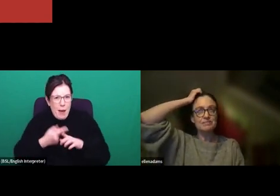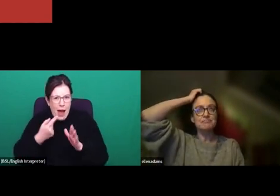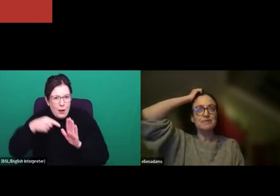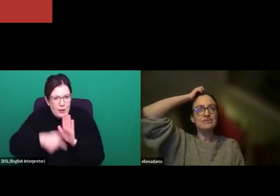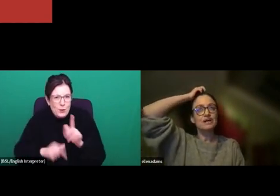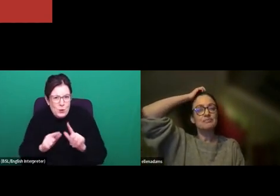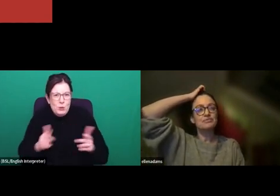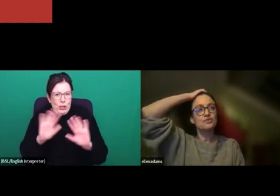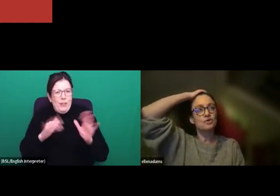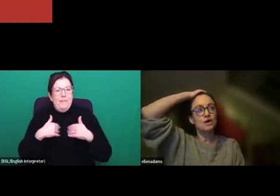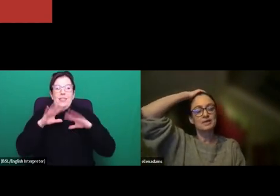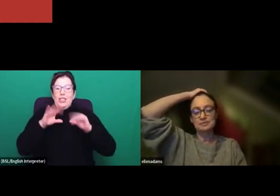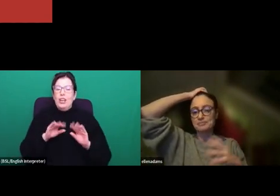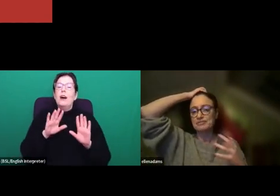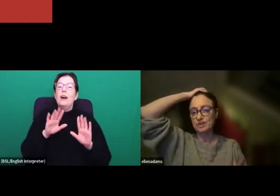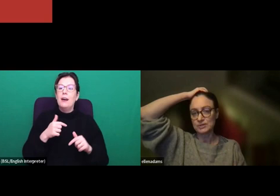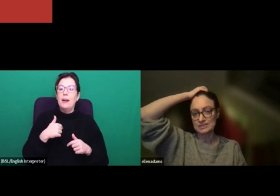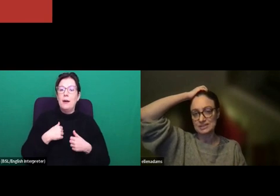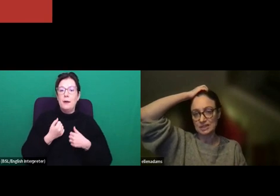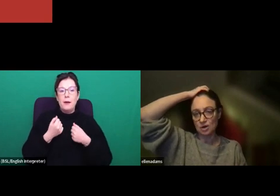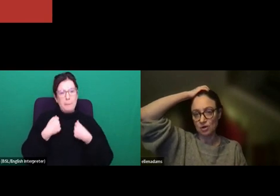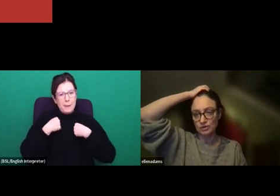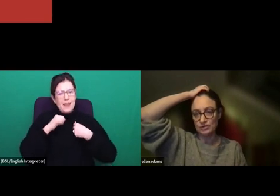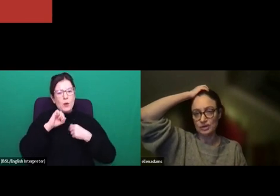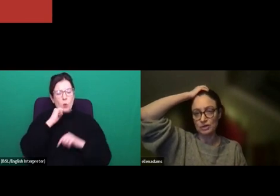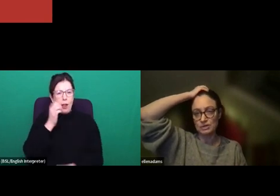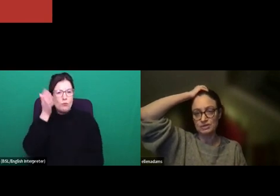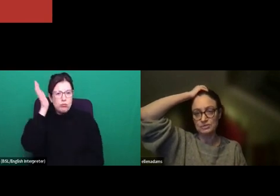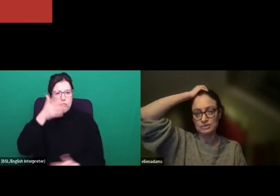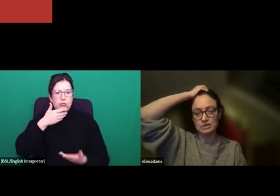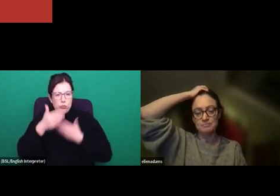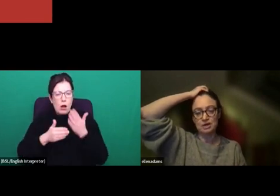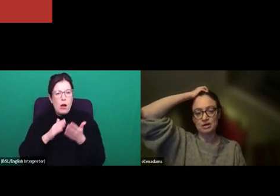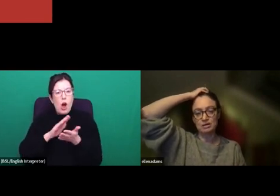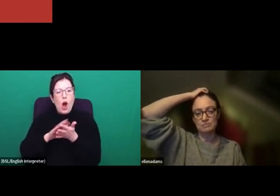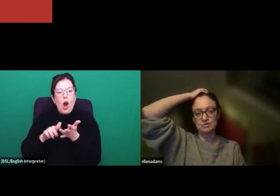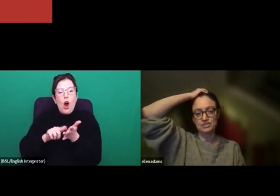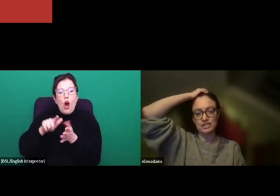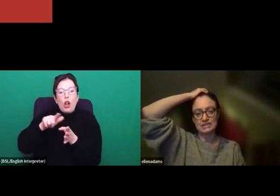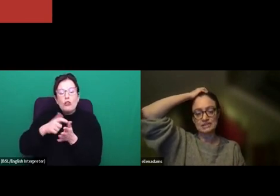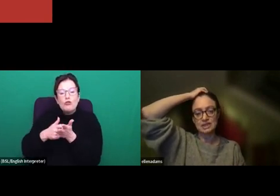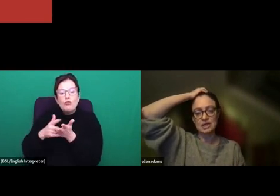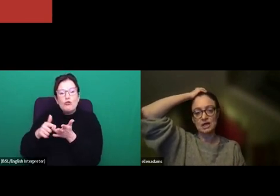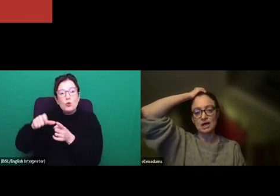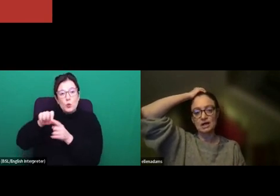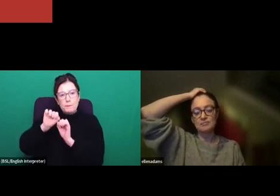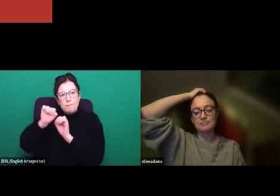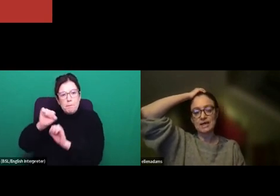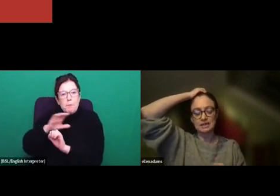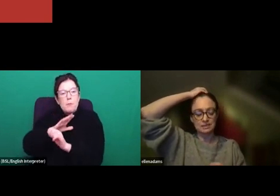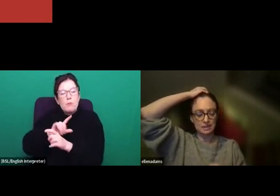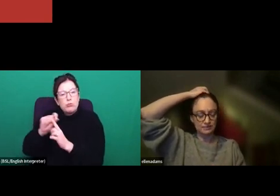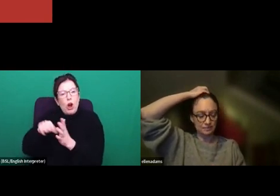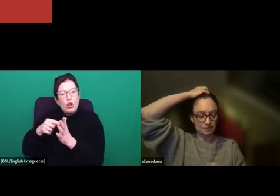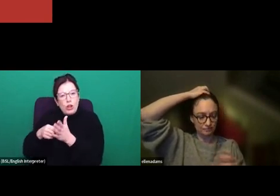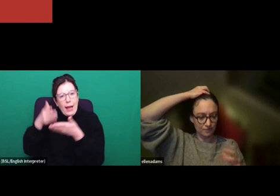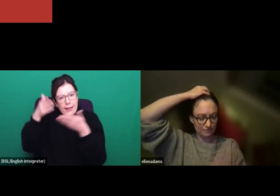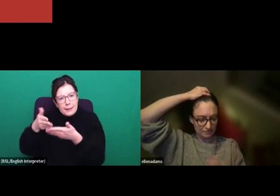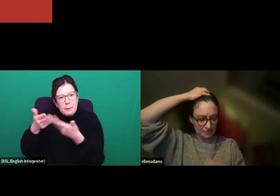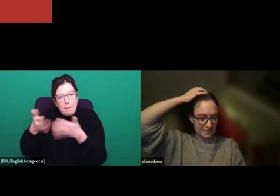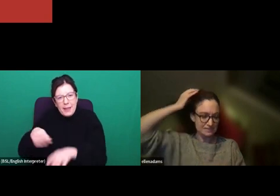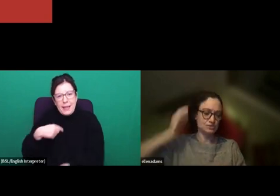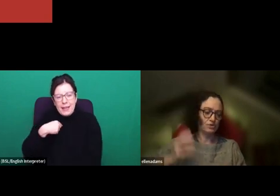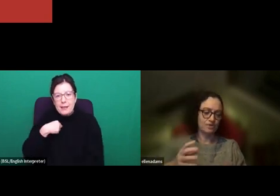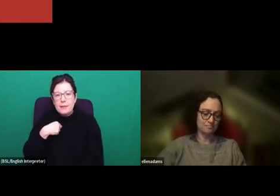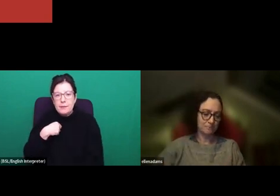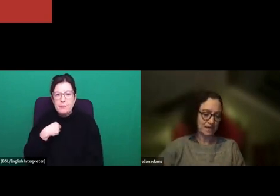to give some background before I'm going to be focusing on the Holyrood Park project. And I